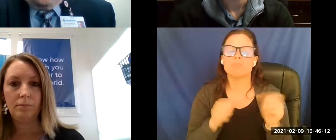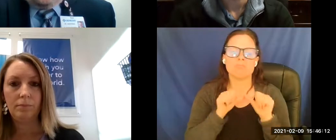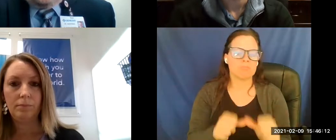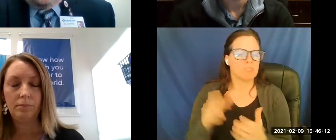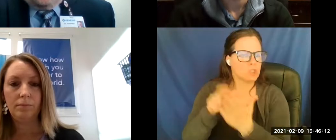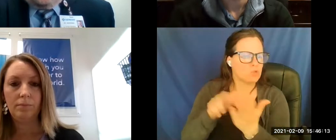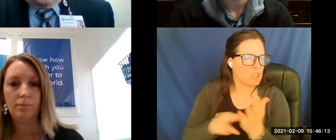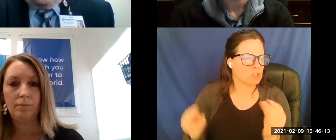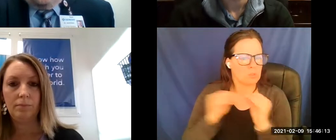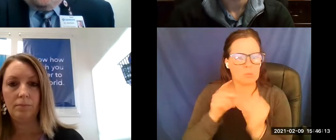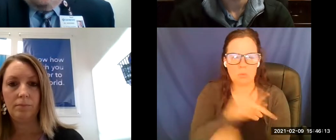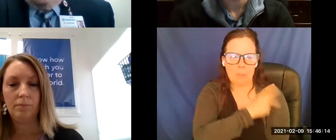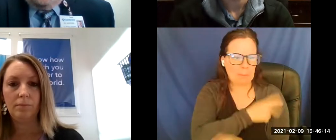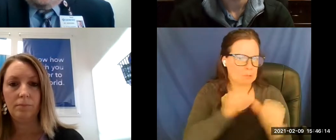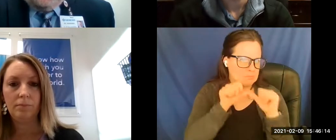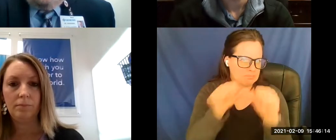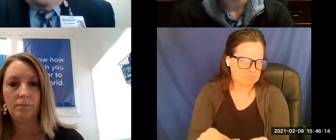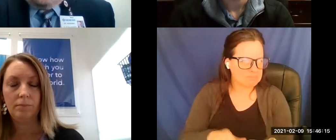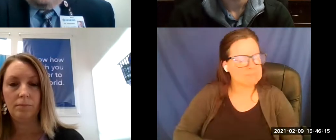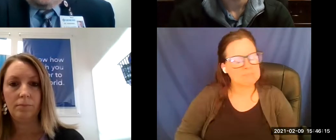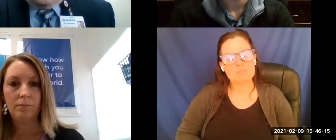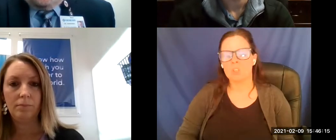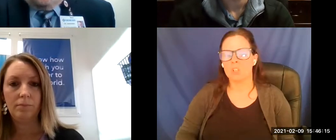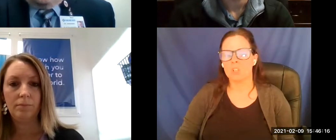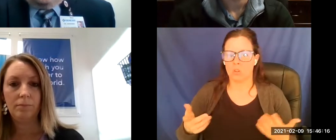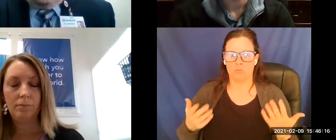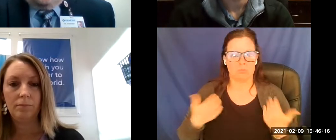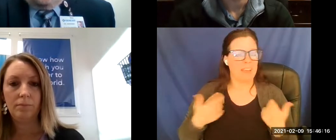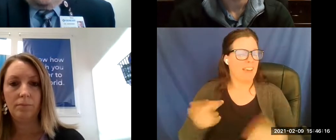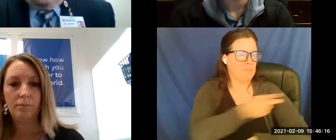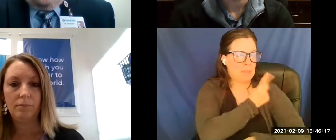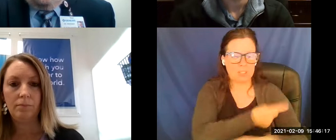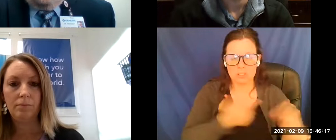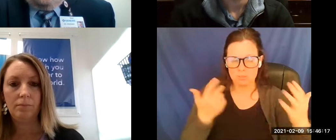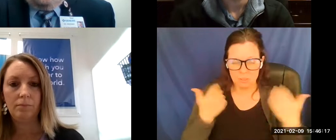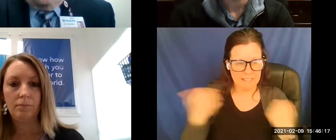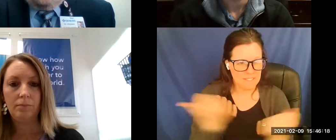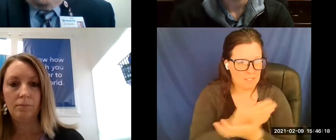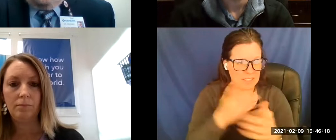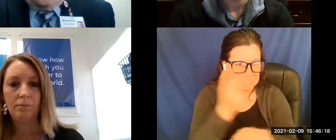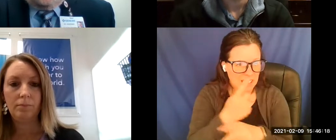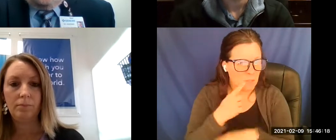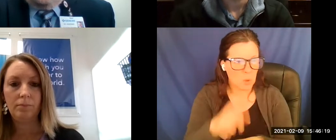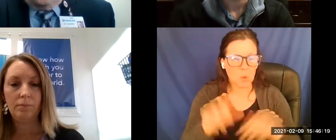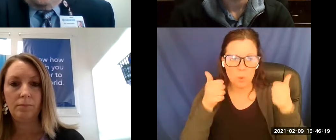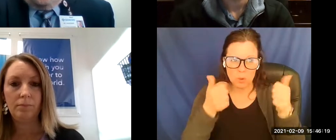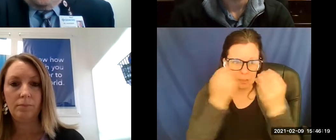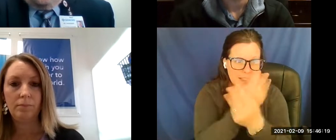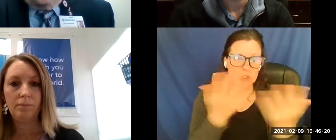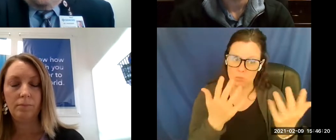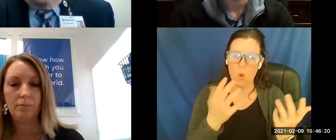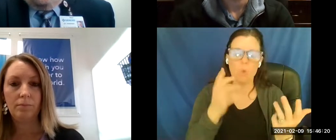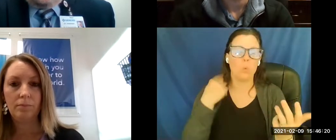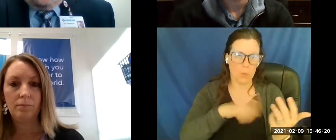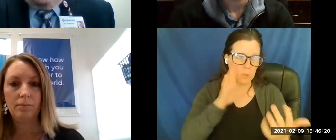register patients. So we have our patients covered. That's the message I want to let them know, that we will get to you. I